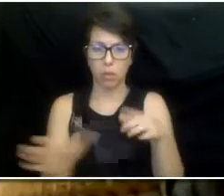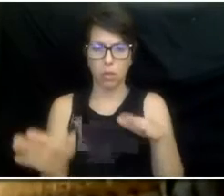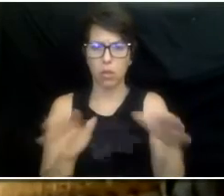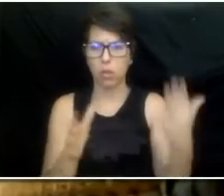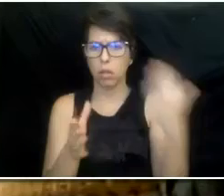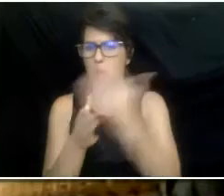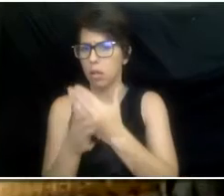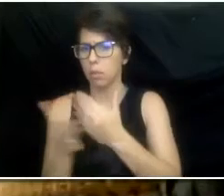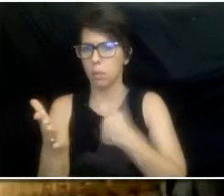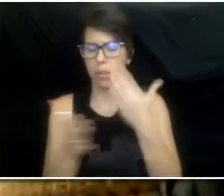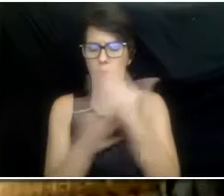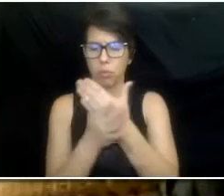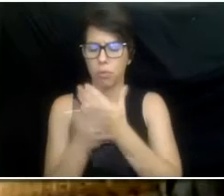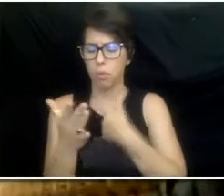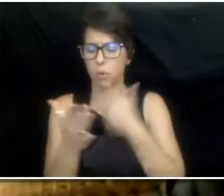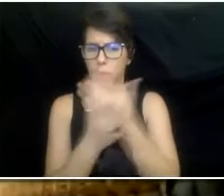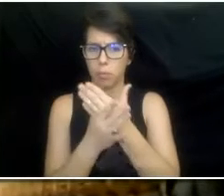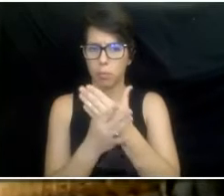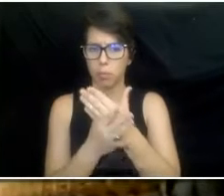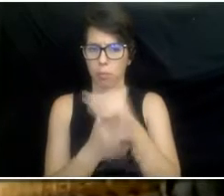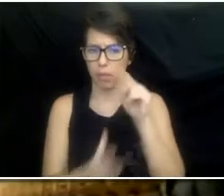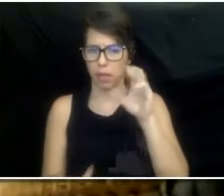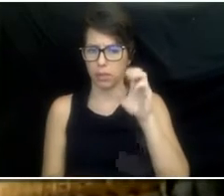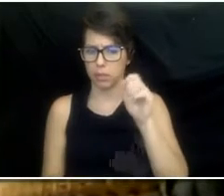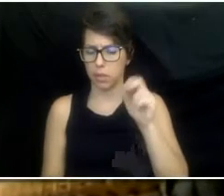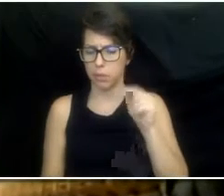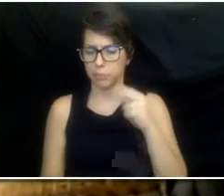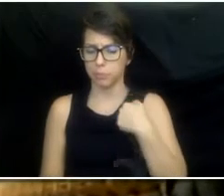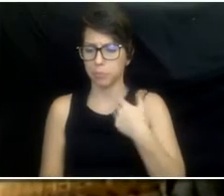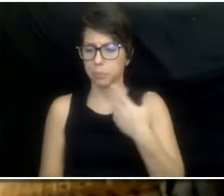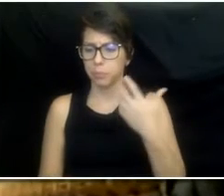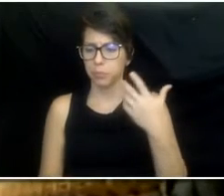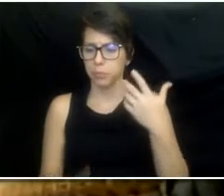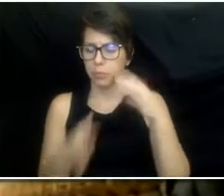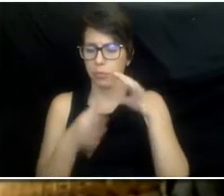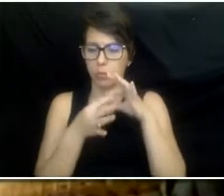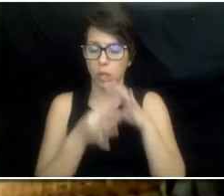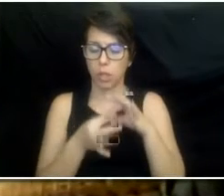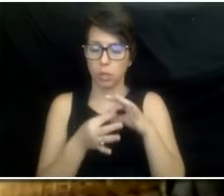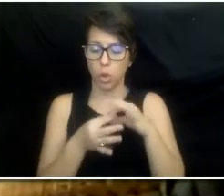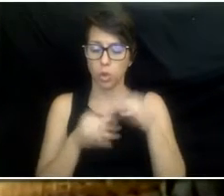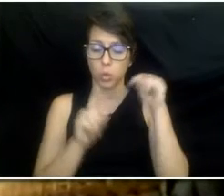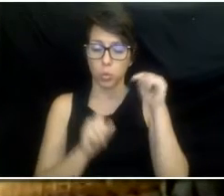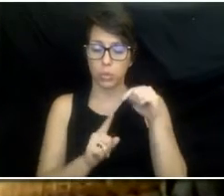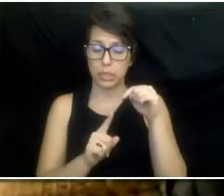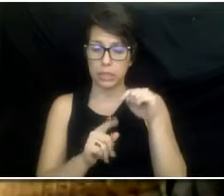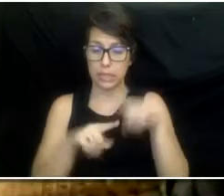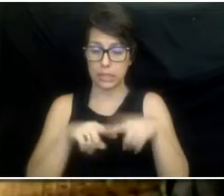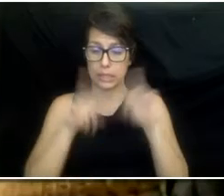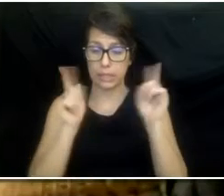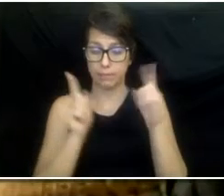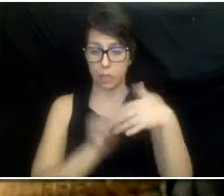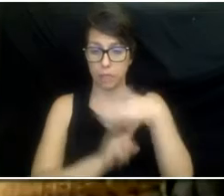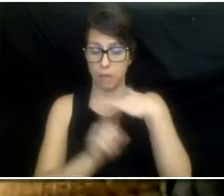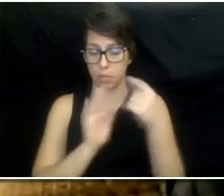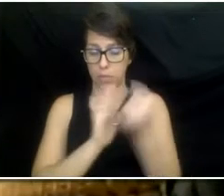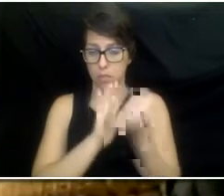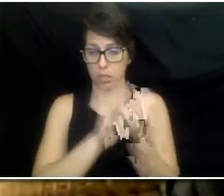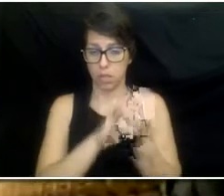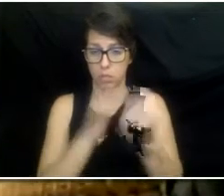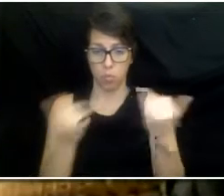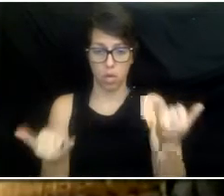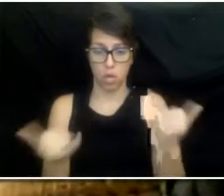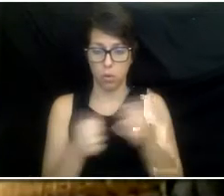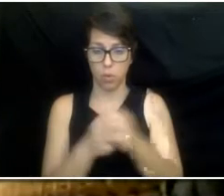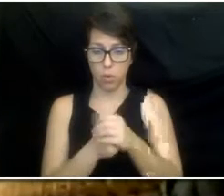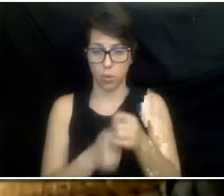population for want of a better term that the city and nonprofit providers will will affirmatively reach out to